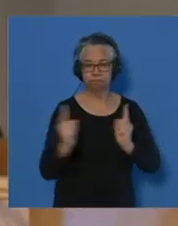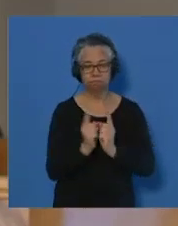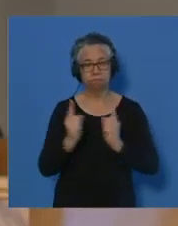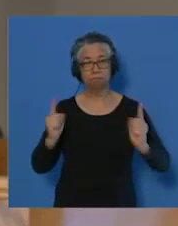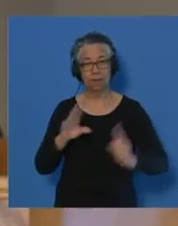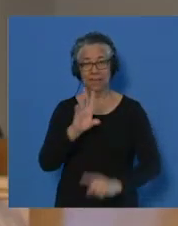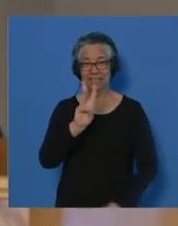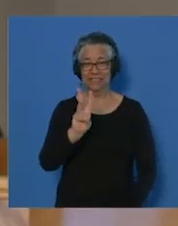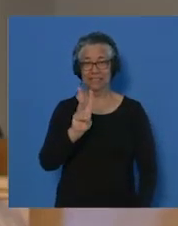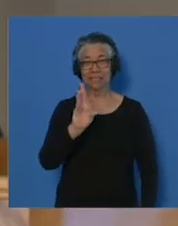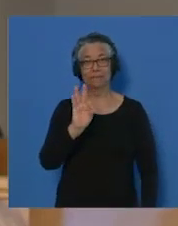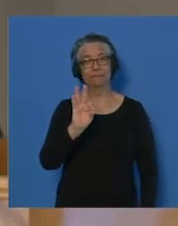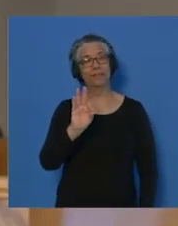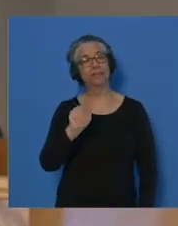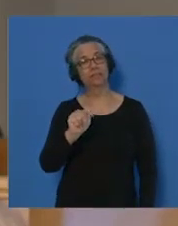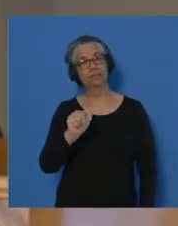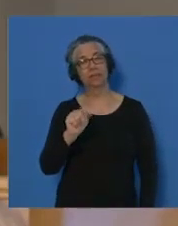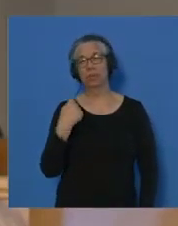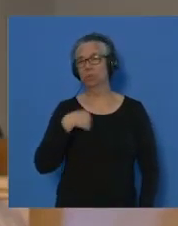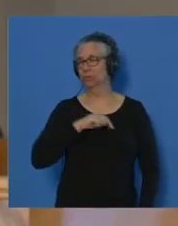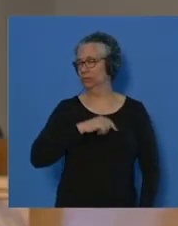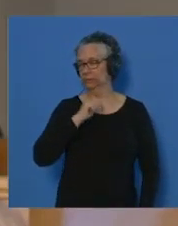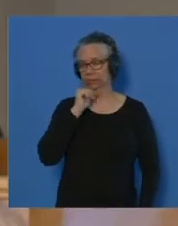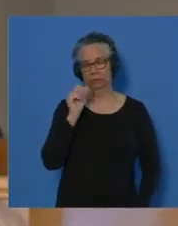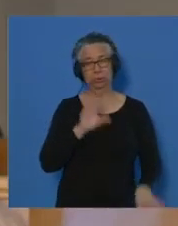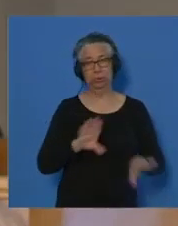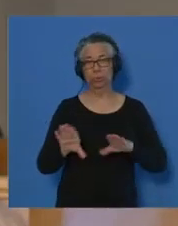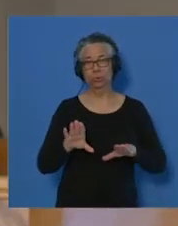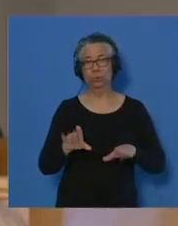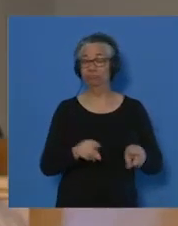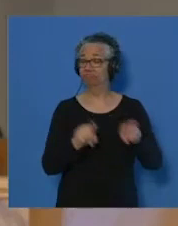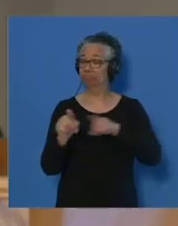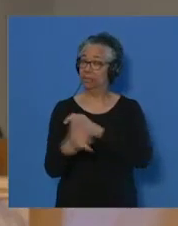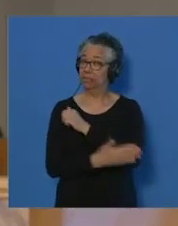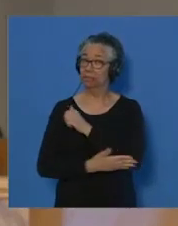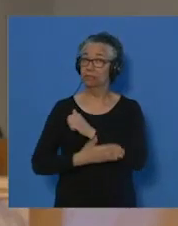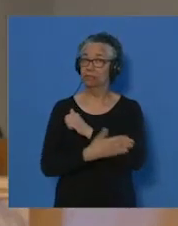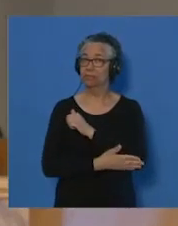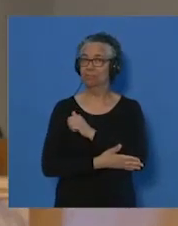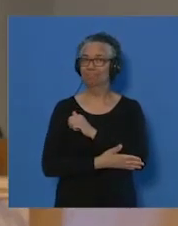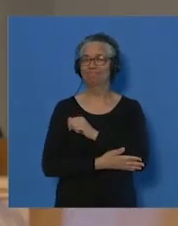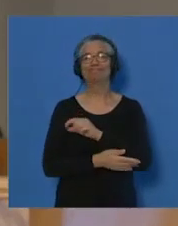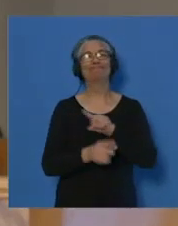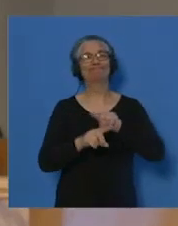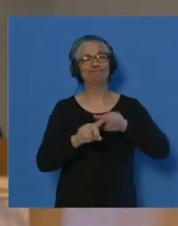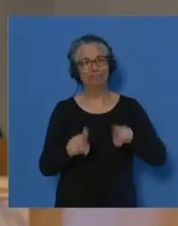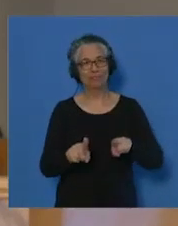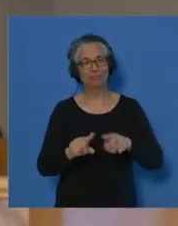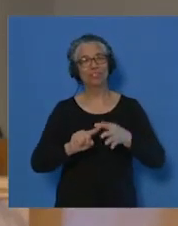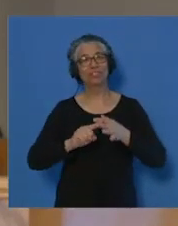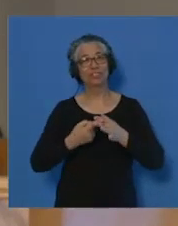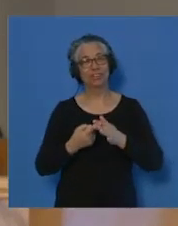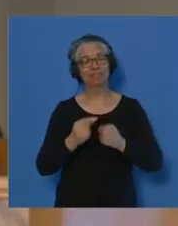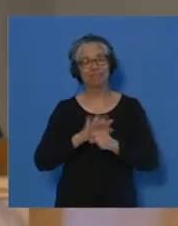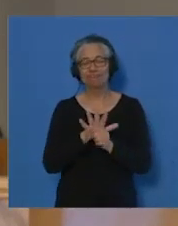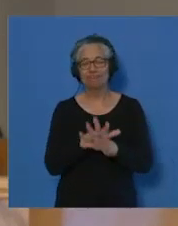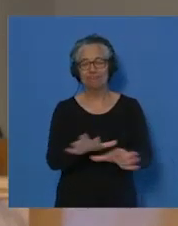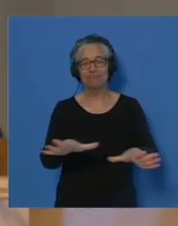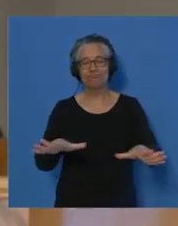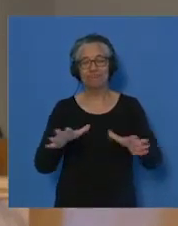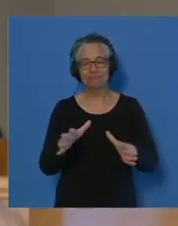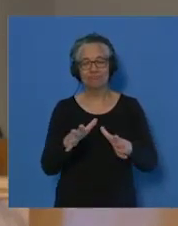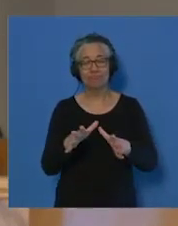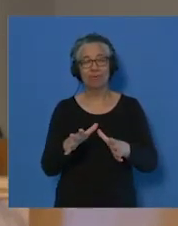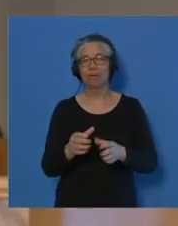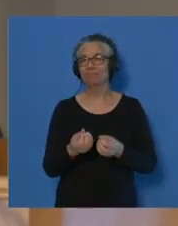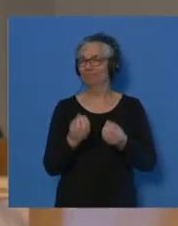6 feet, we will not fare well as a country. Nevertheless, since the start of the COVID-19 pandemic, a number